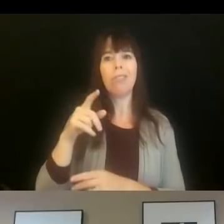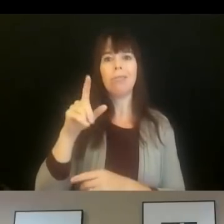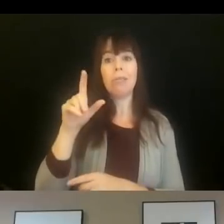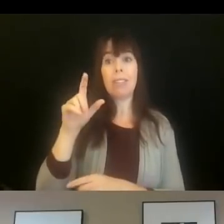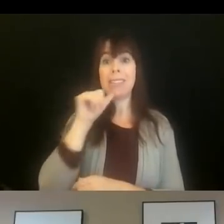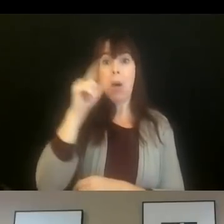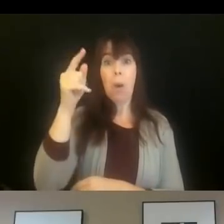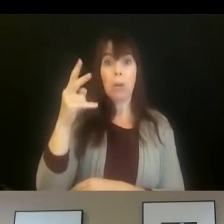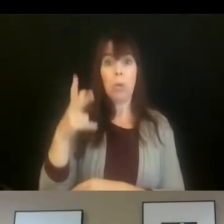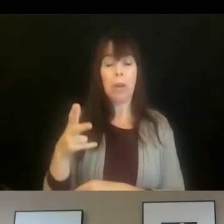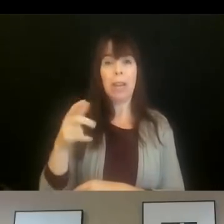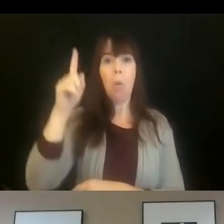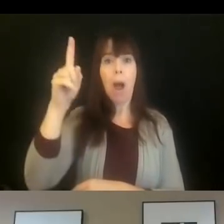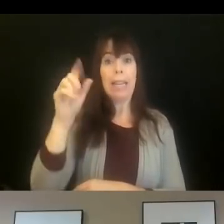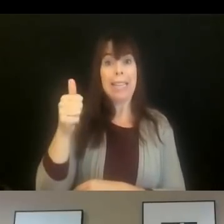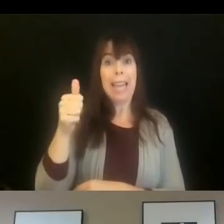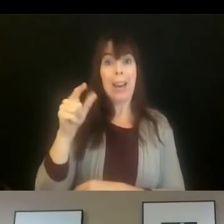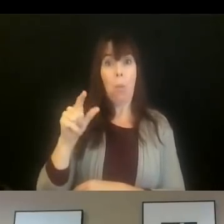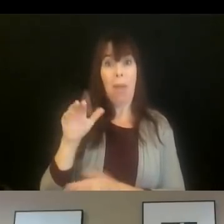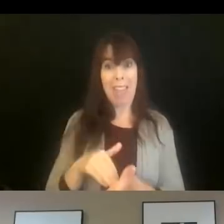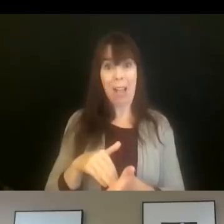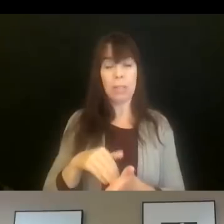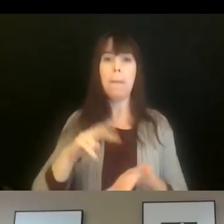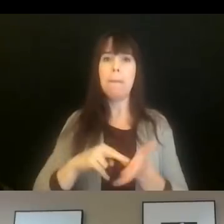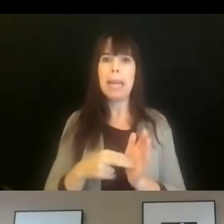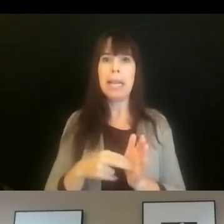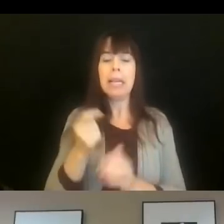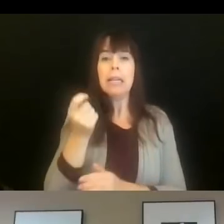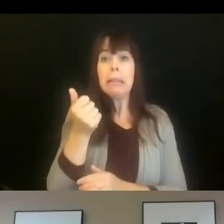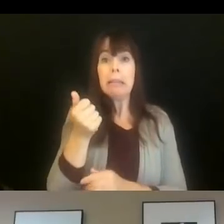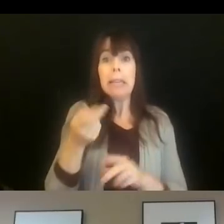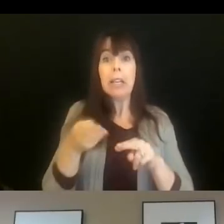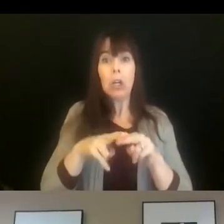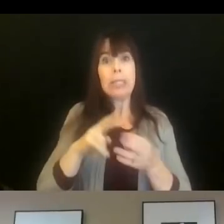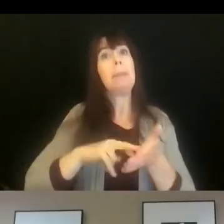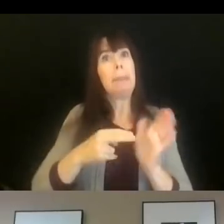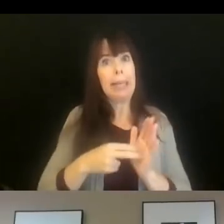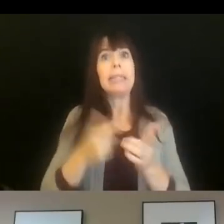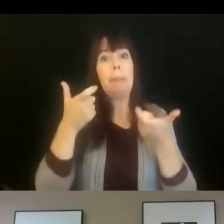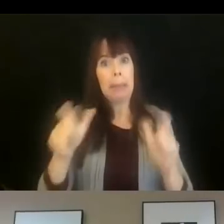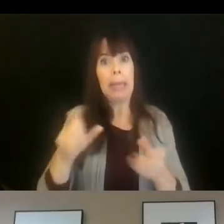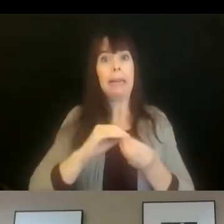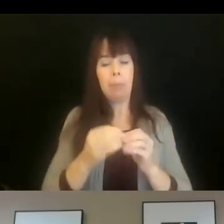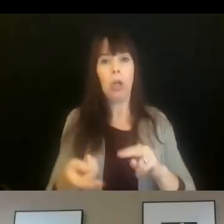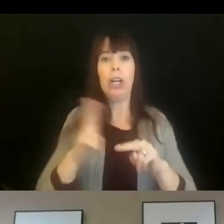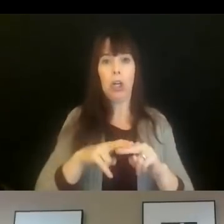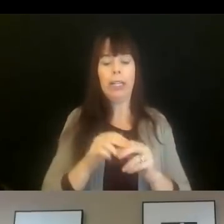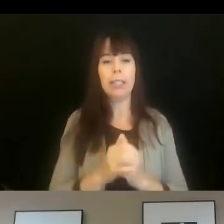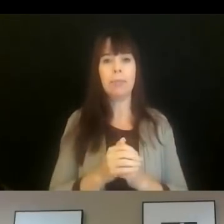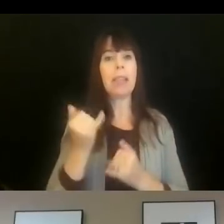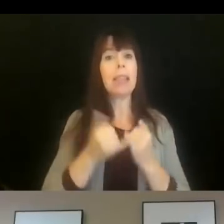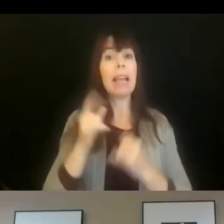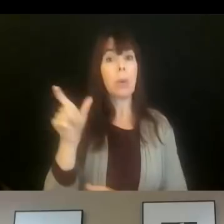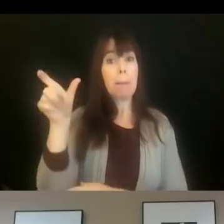3, but 1, 10, 100, and 1,000. And therefore, a tiny increase actually represents a major increase. The last panel